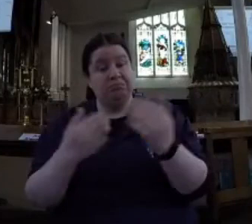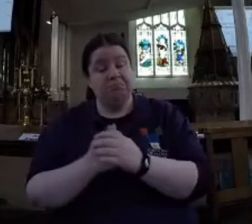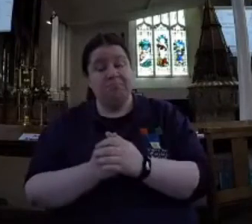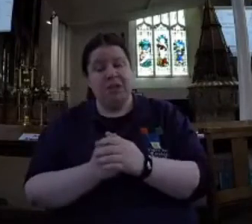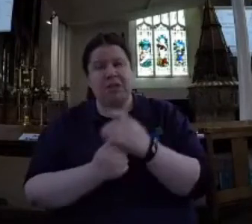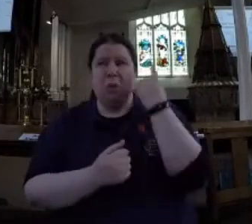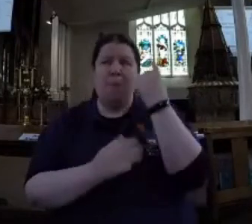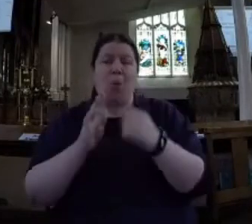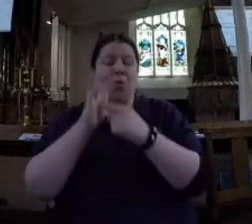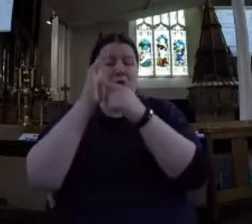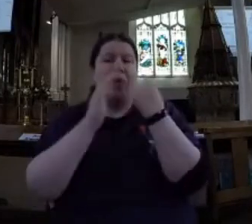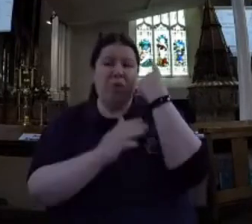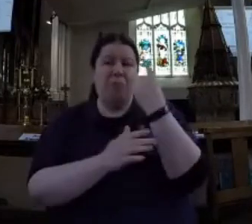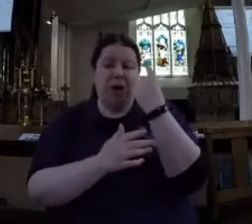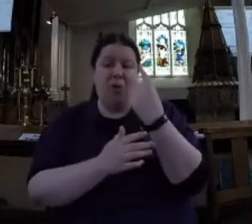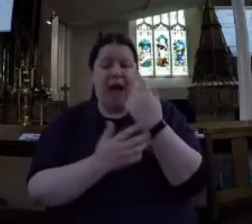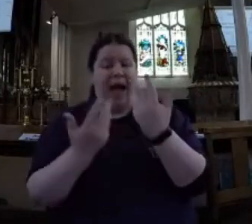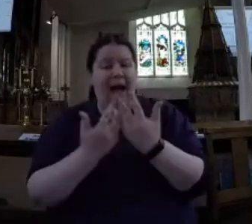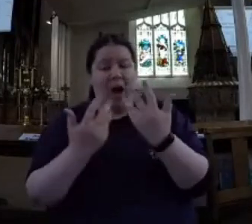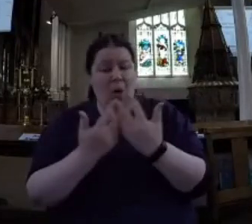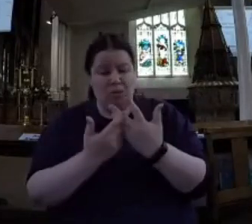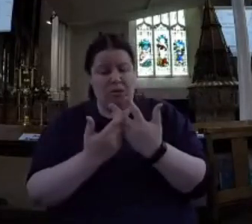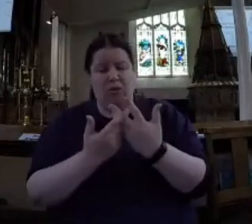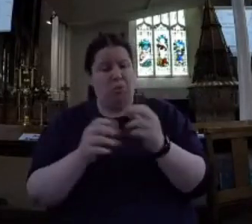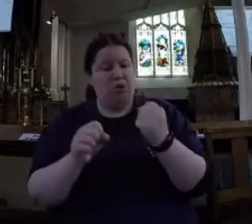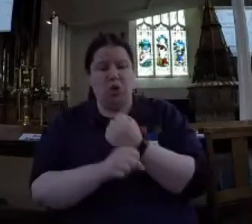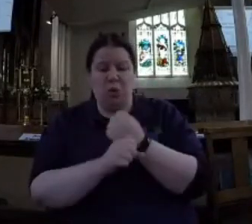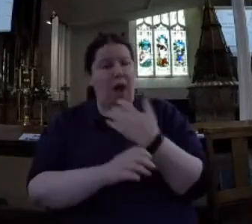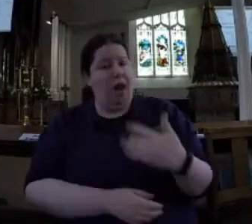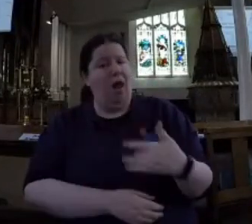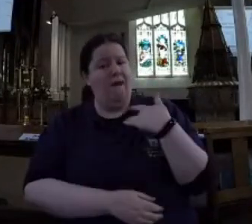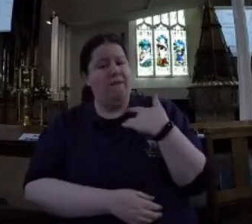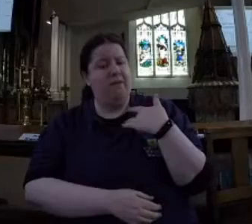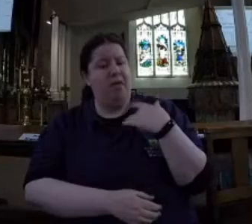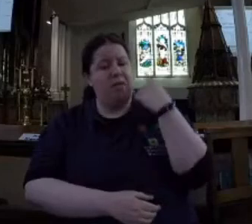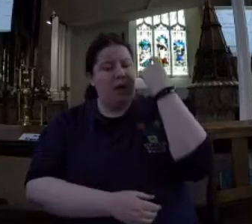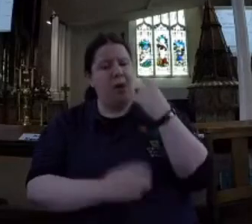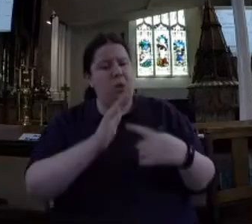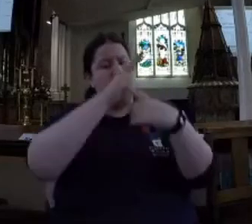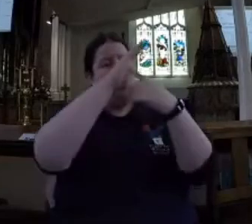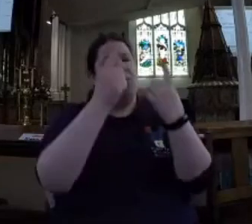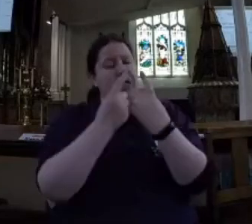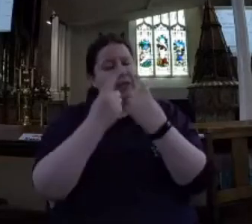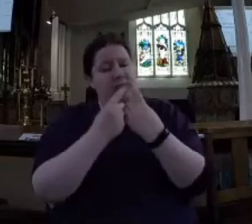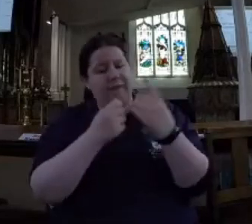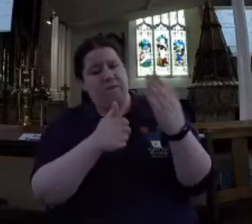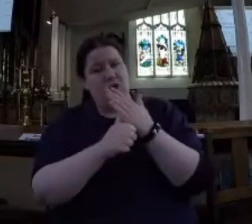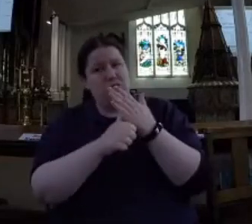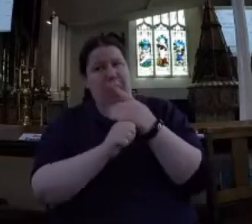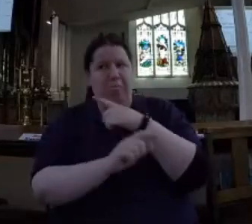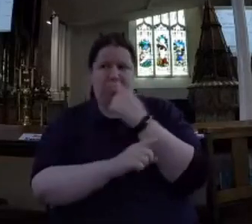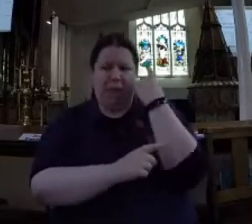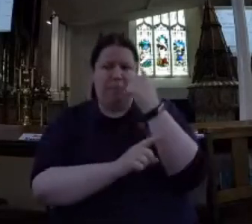we fill those squares in the game of our life, we need to put in the important things first. What are the important things in your